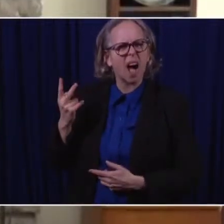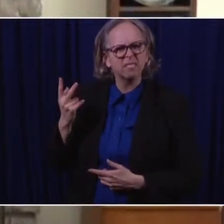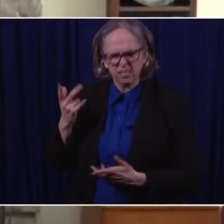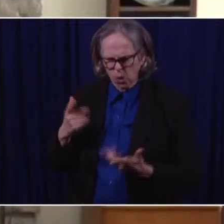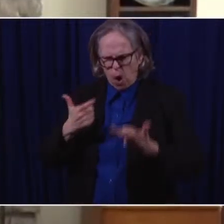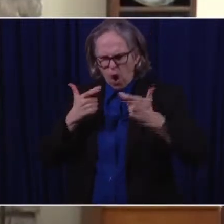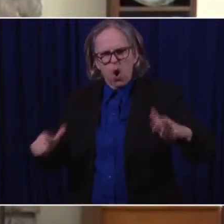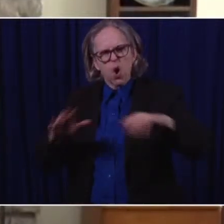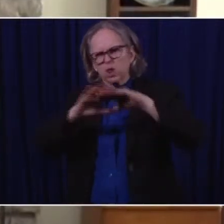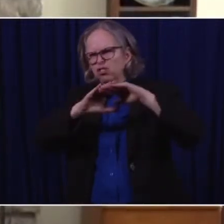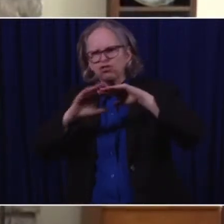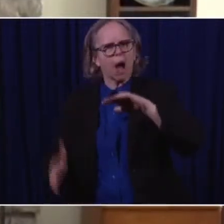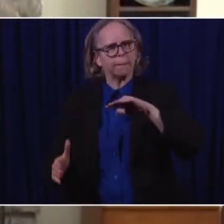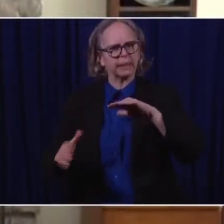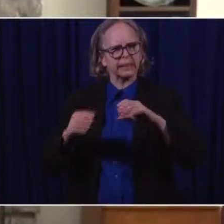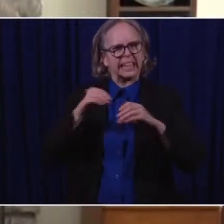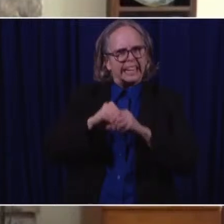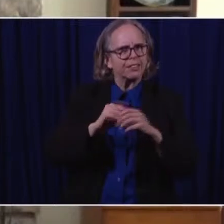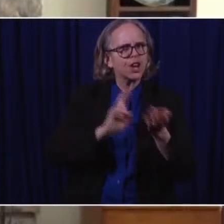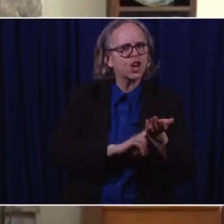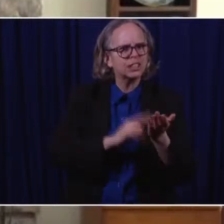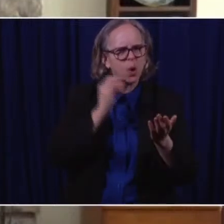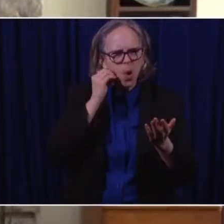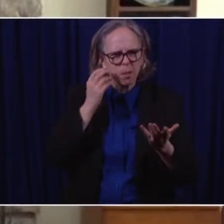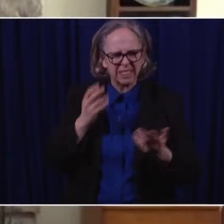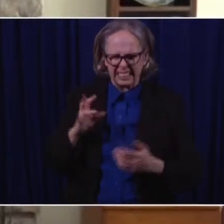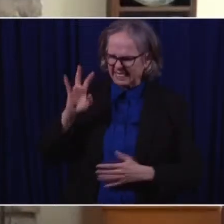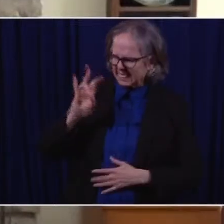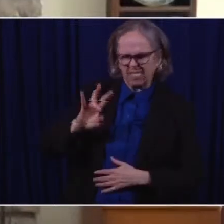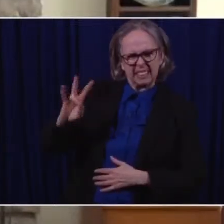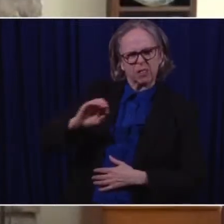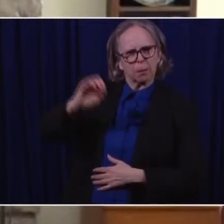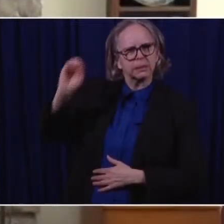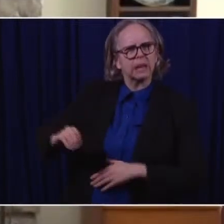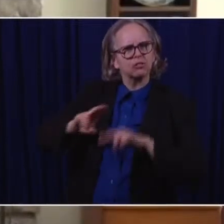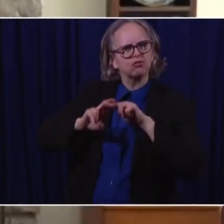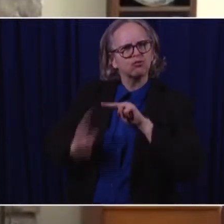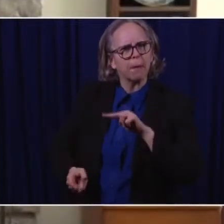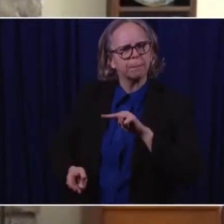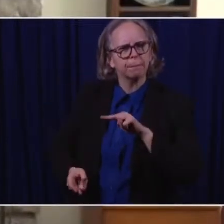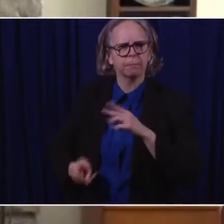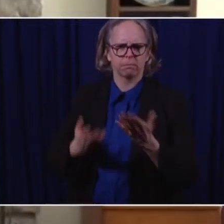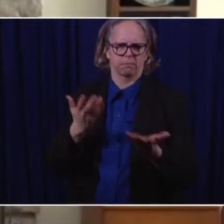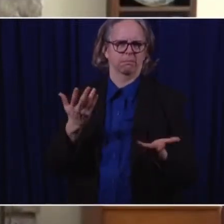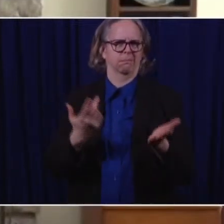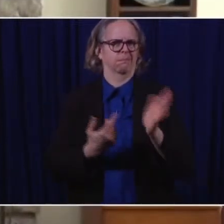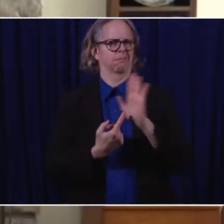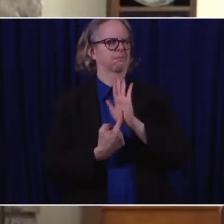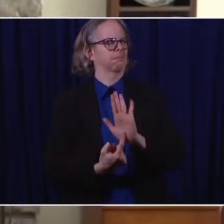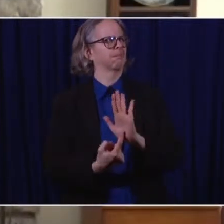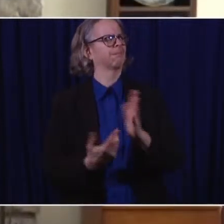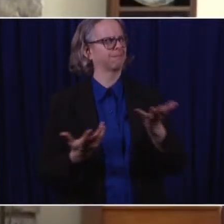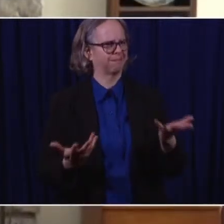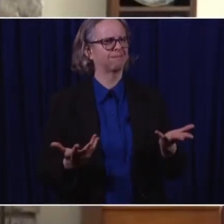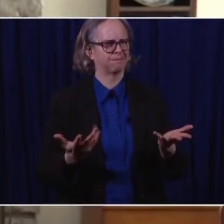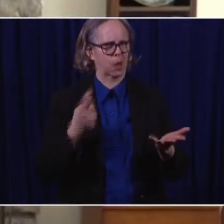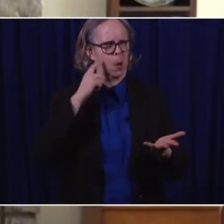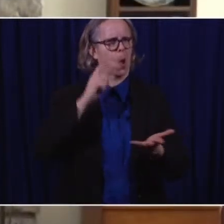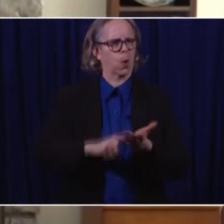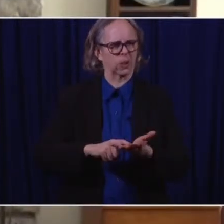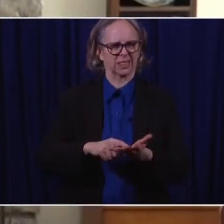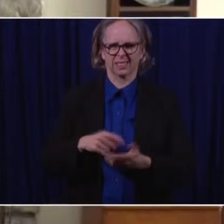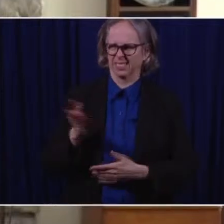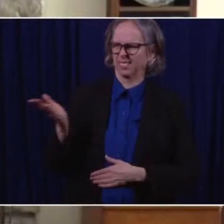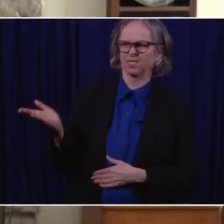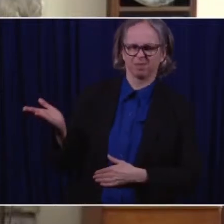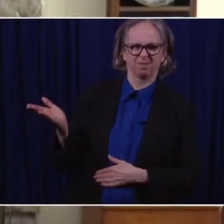very significant drop, 77% drop. And again, you see it here. Now, these numbers from here on are